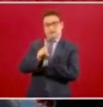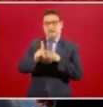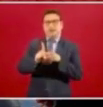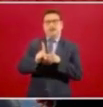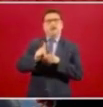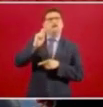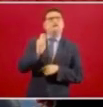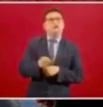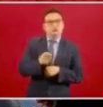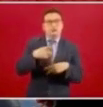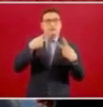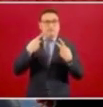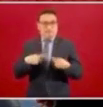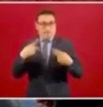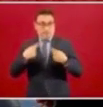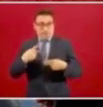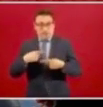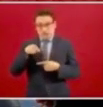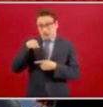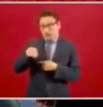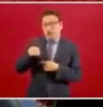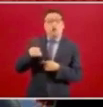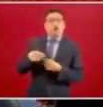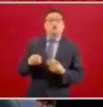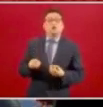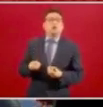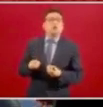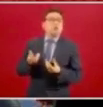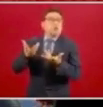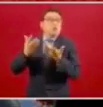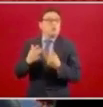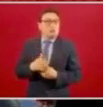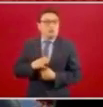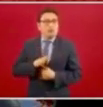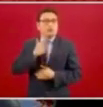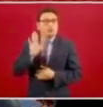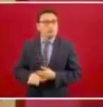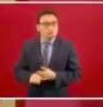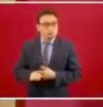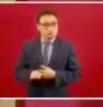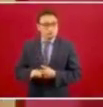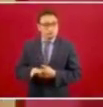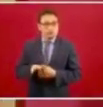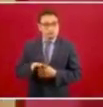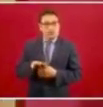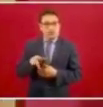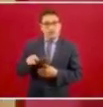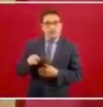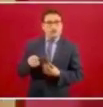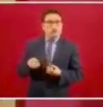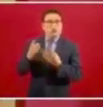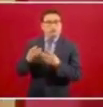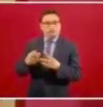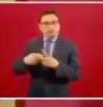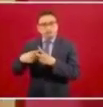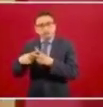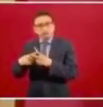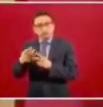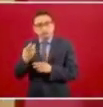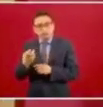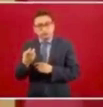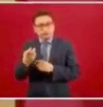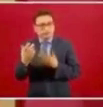is called lethality. Lethality is the number of people who have unfortunately lost their lives